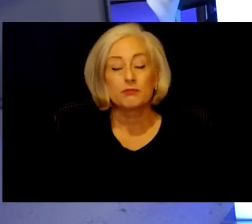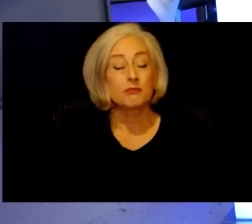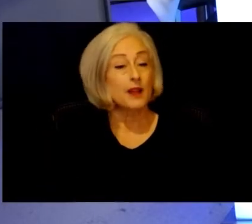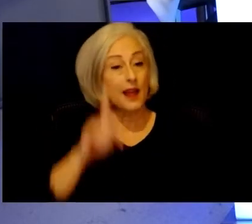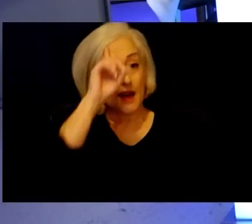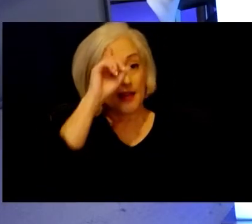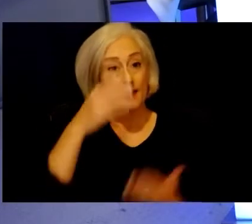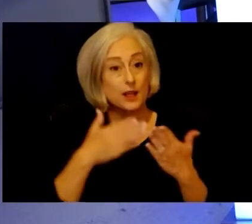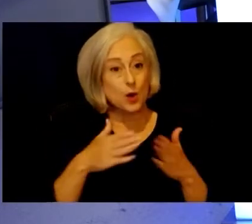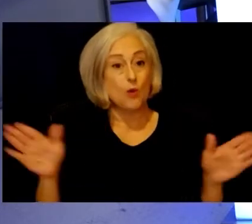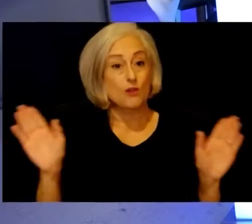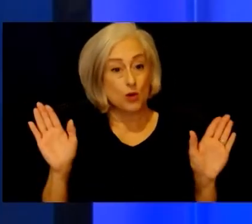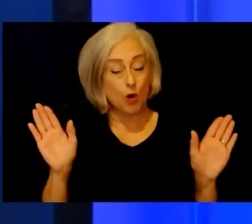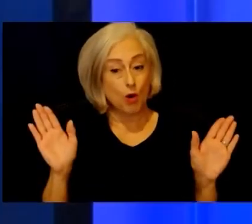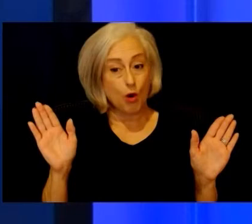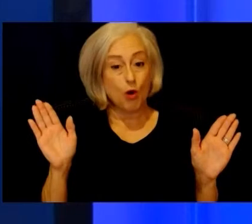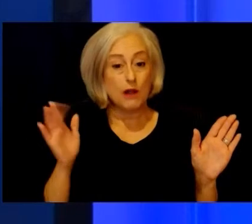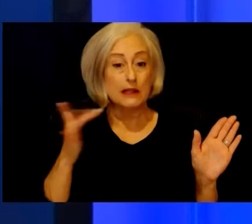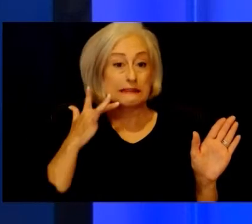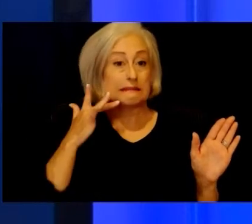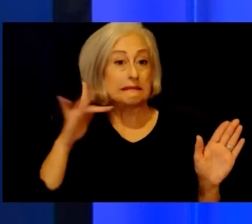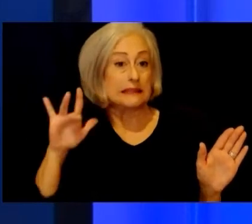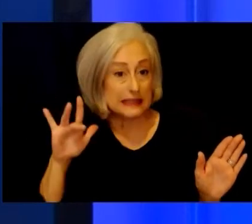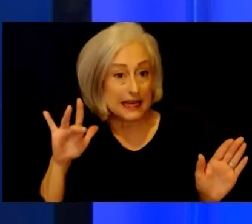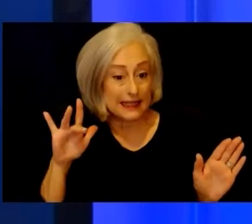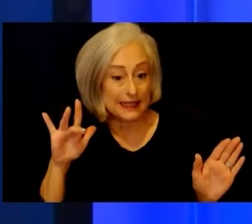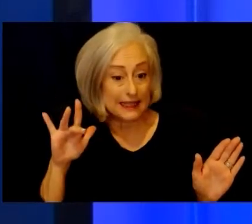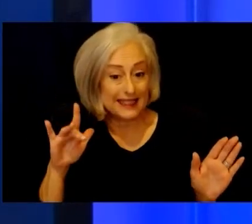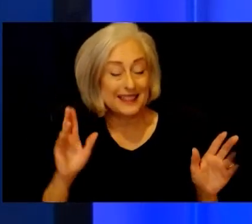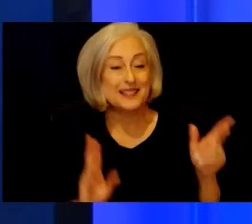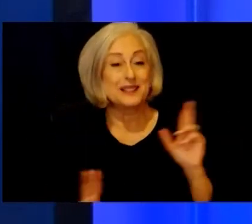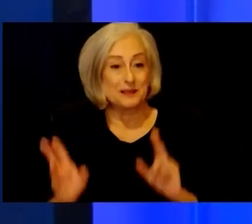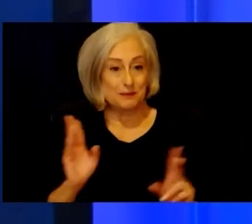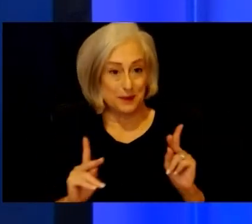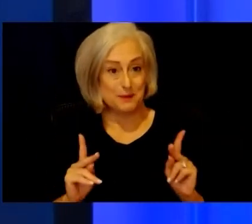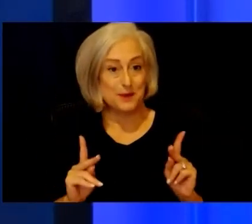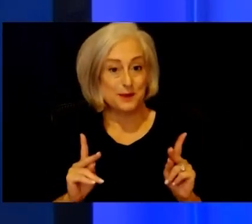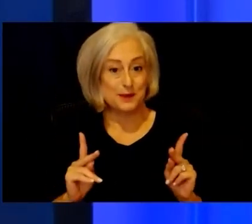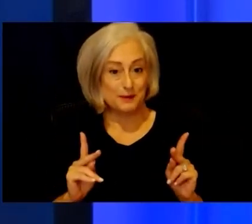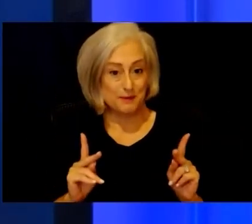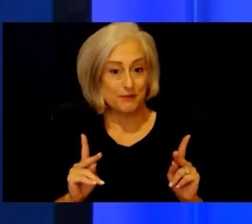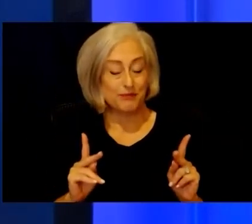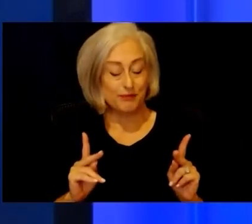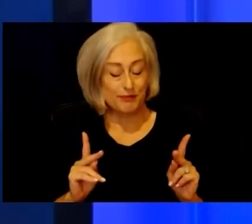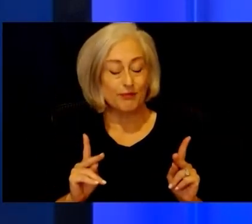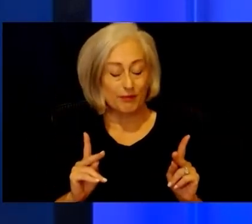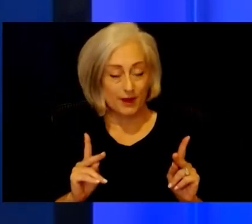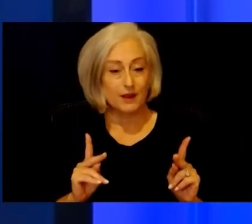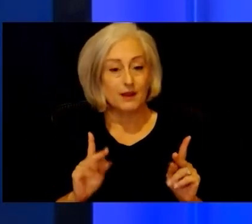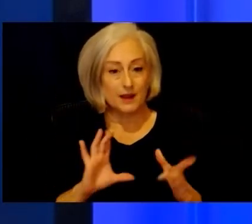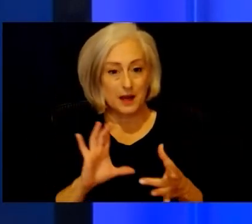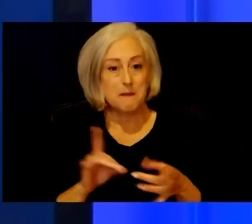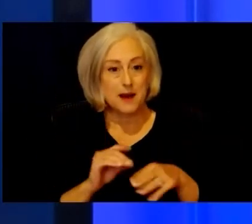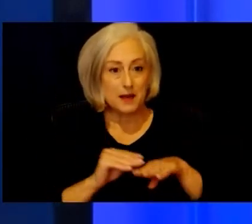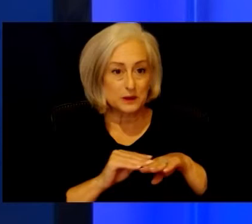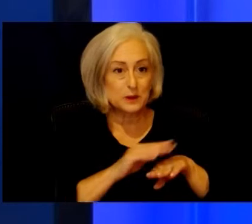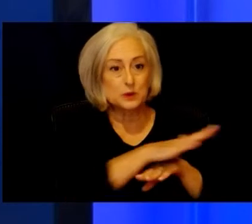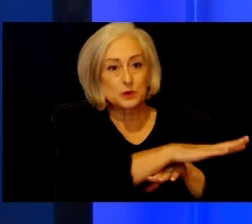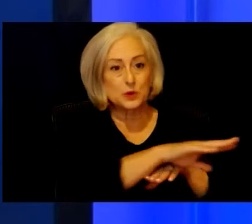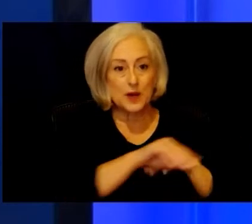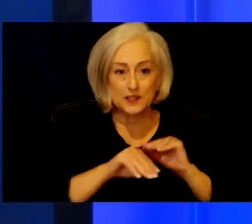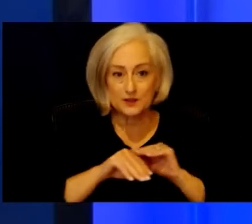quote unquote, somewhat lucky as humans as far as really transfer of these avian influenzas